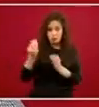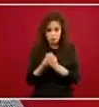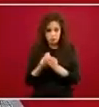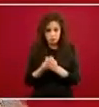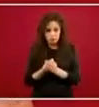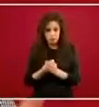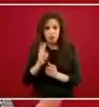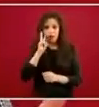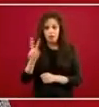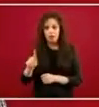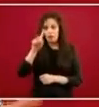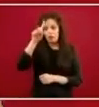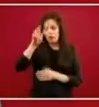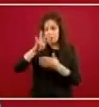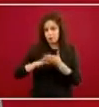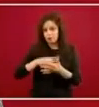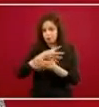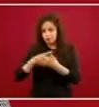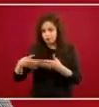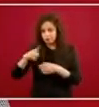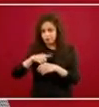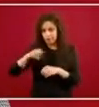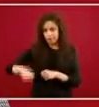if we look at the age distribution,